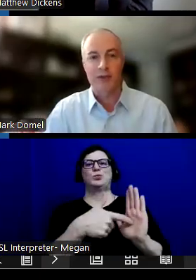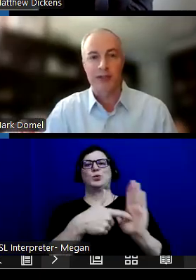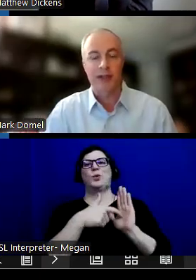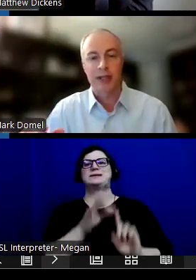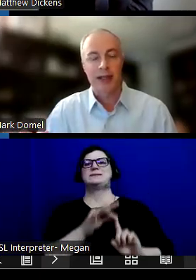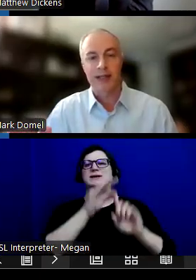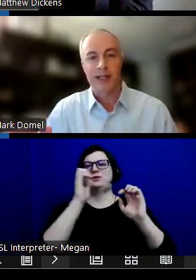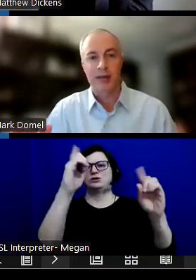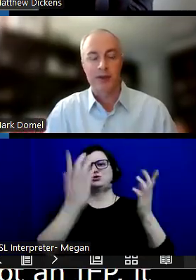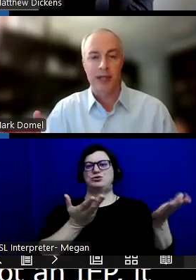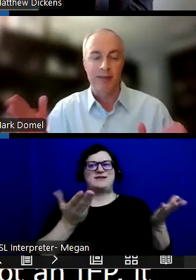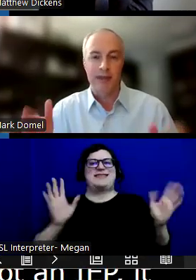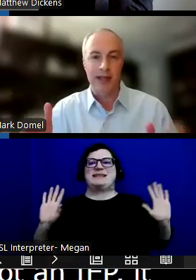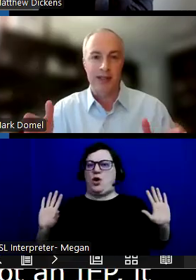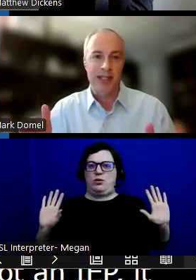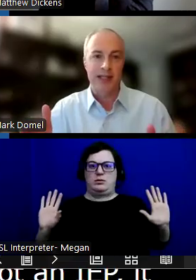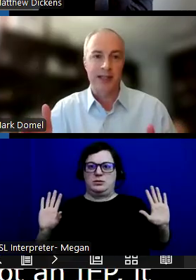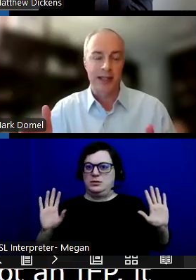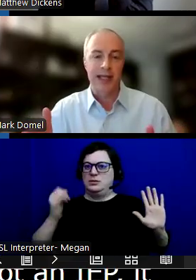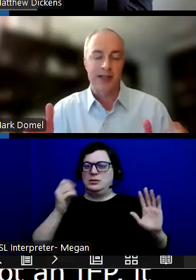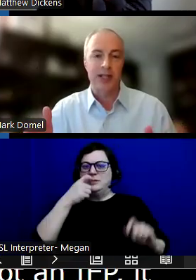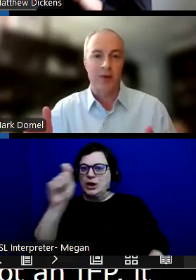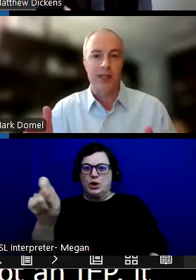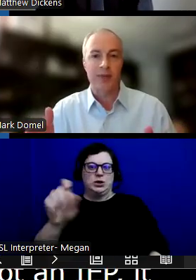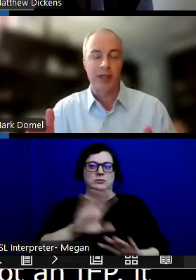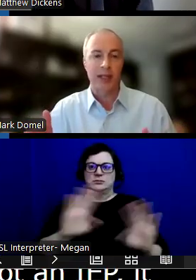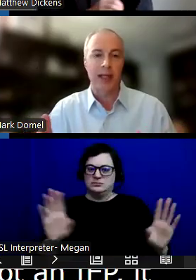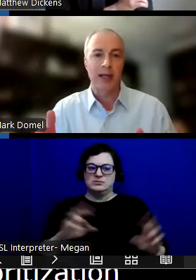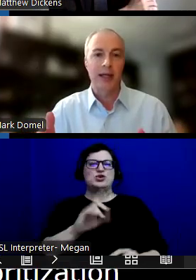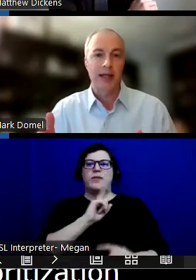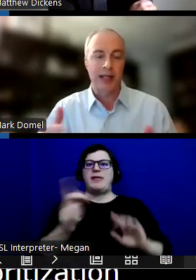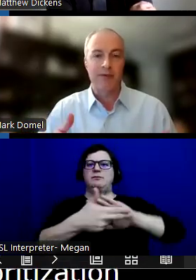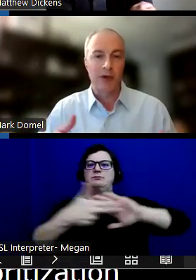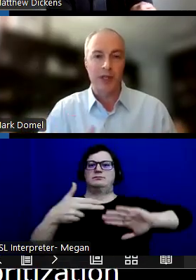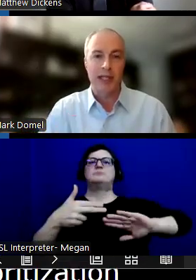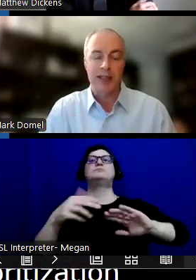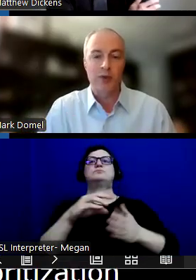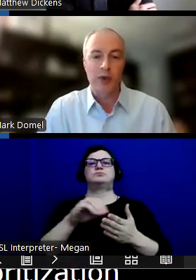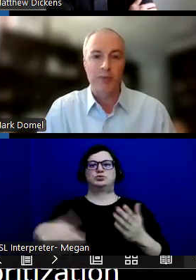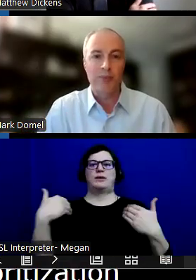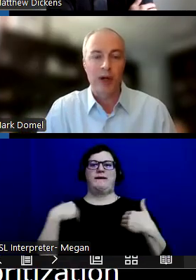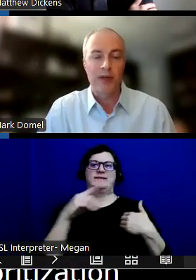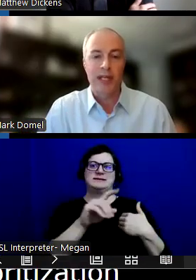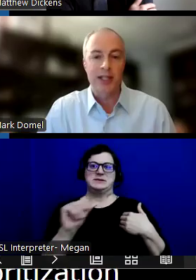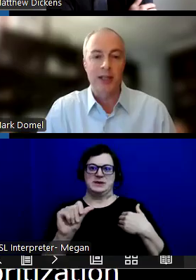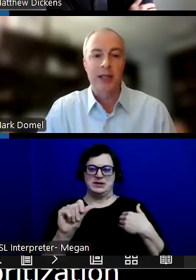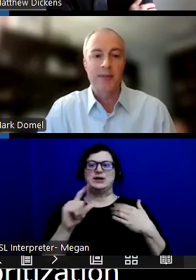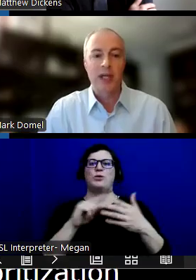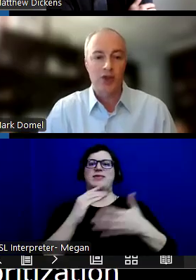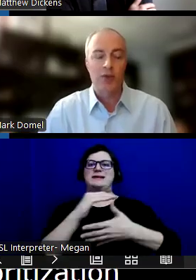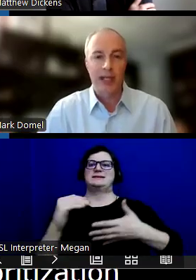education services. And that's it. So that then sets that's a child with a disability that then falls within that tier 1